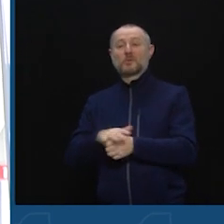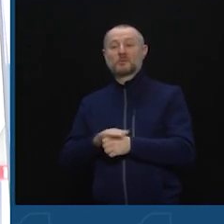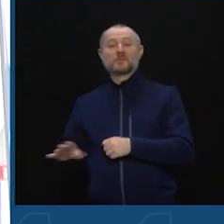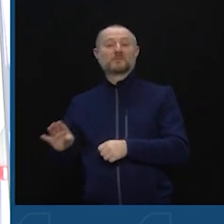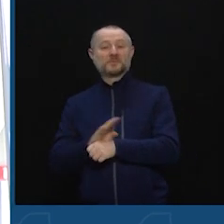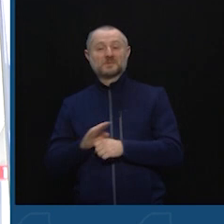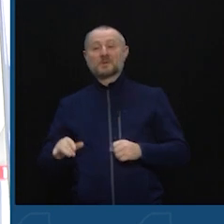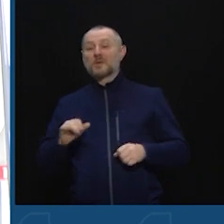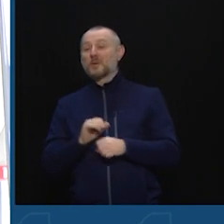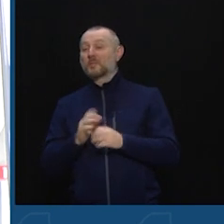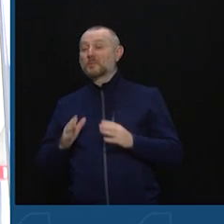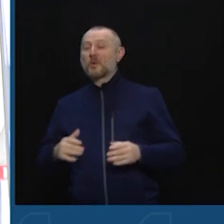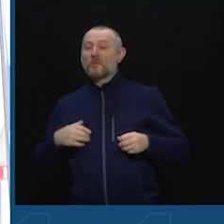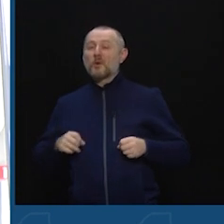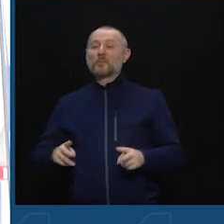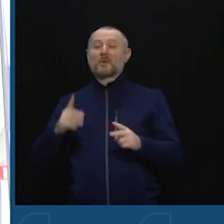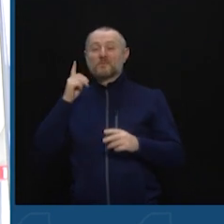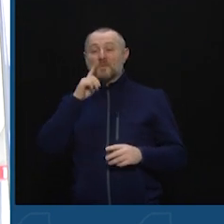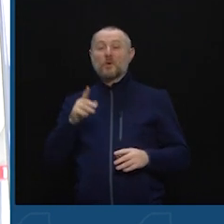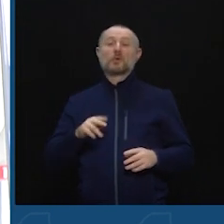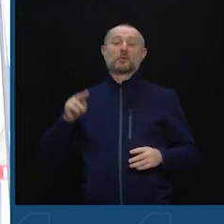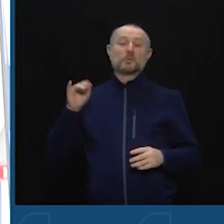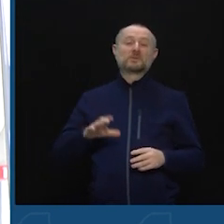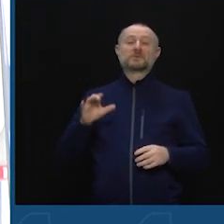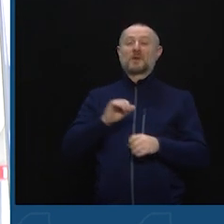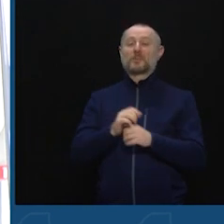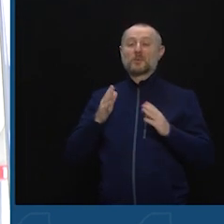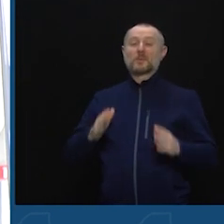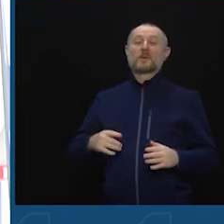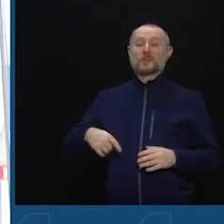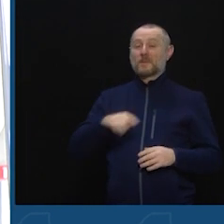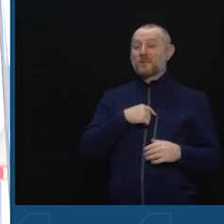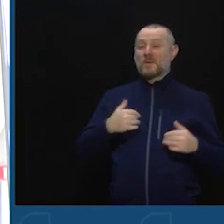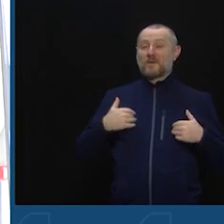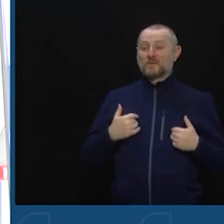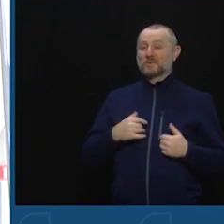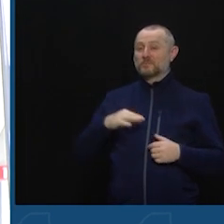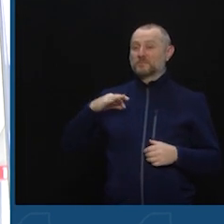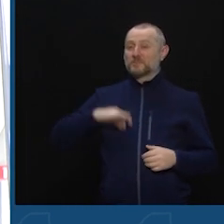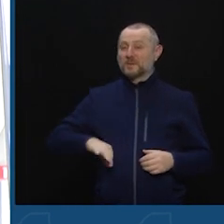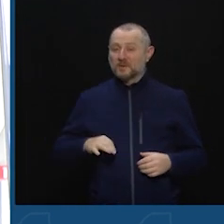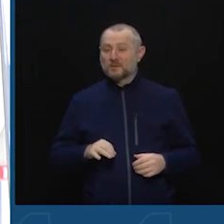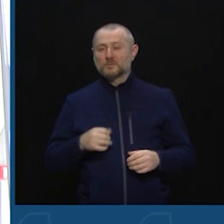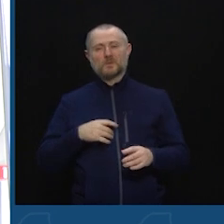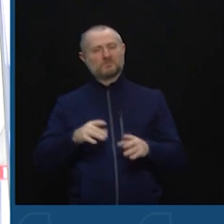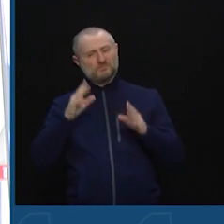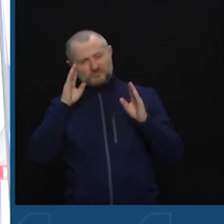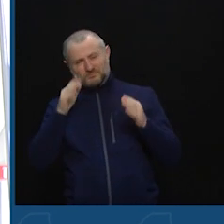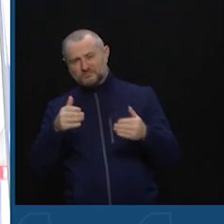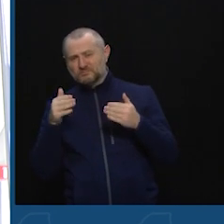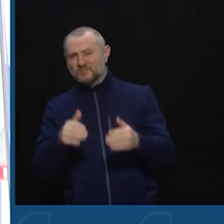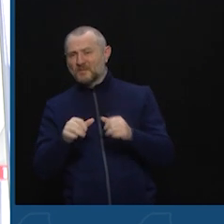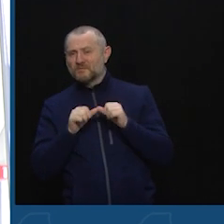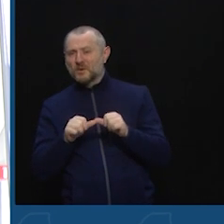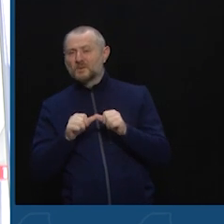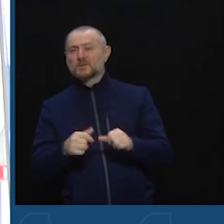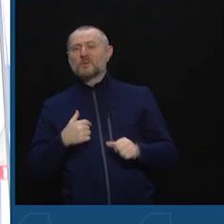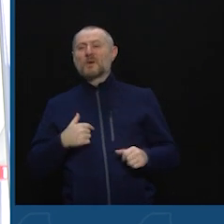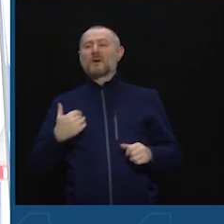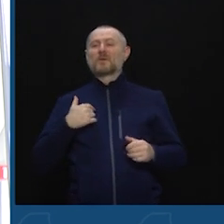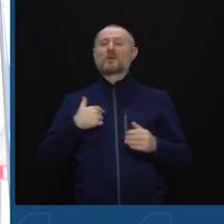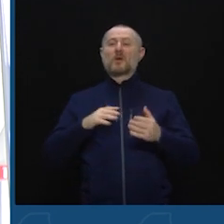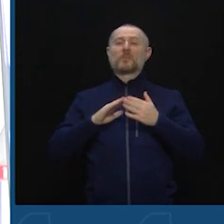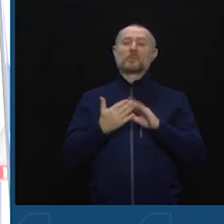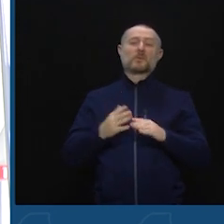for local New York City workers. And we have, to benefit us and assure we don't lose focus, a Community Advisory